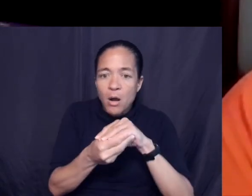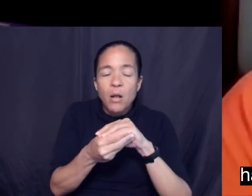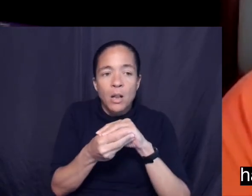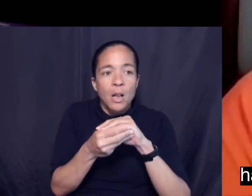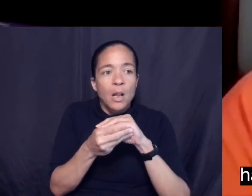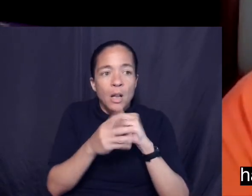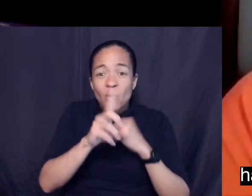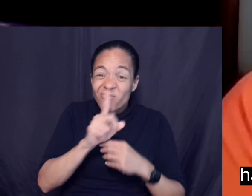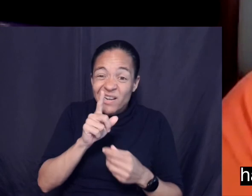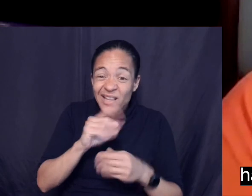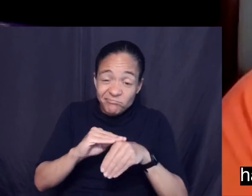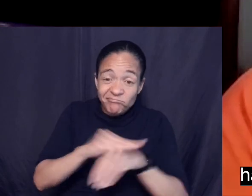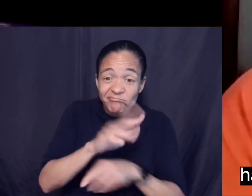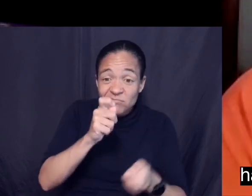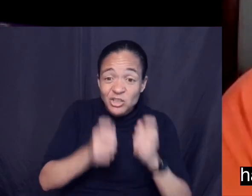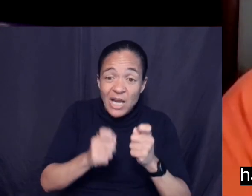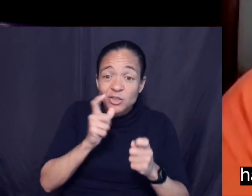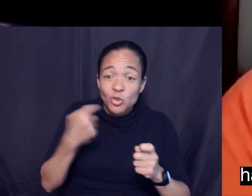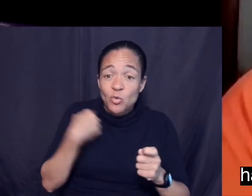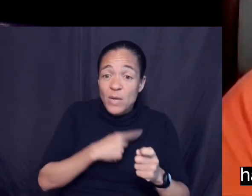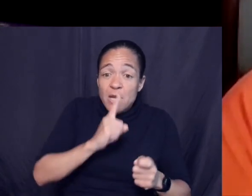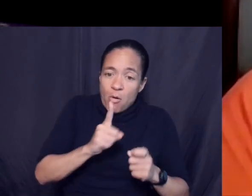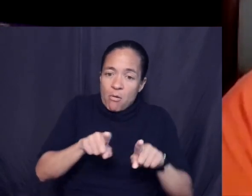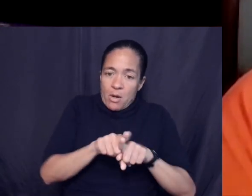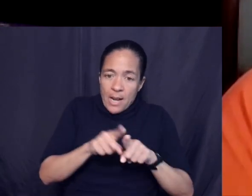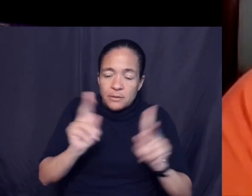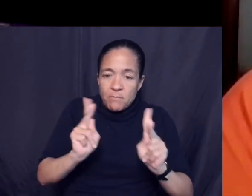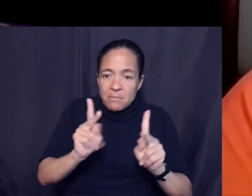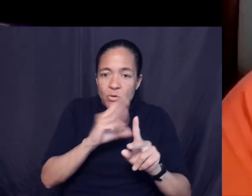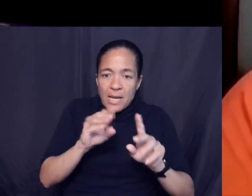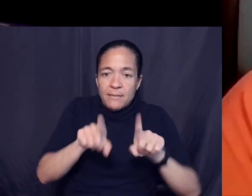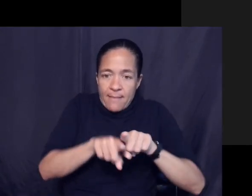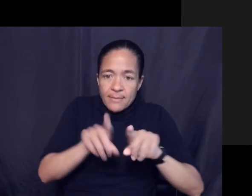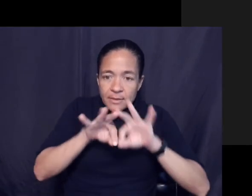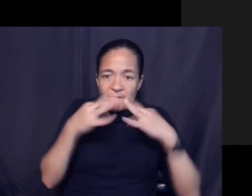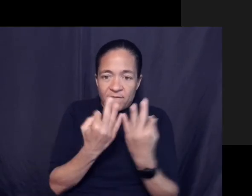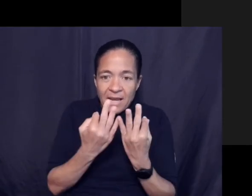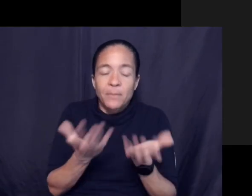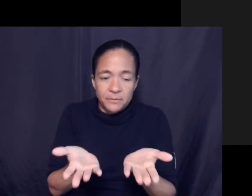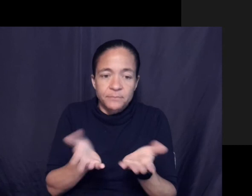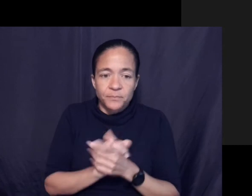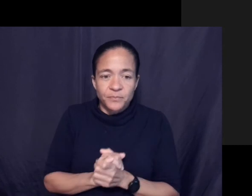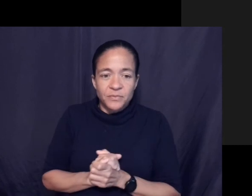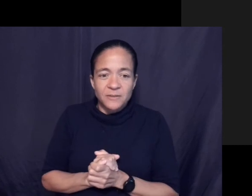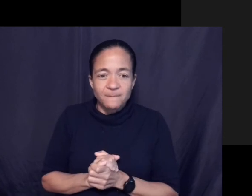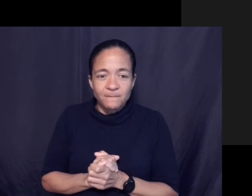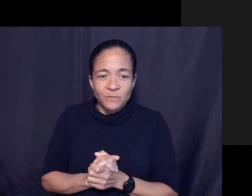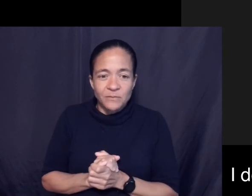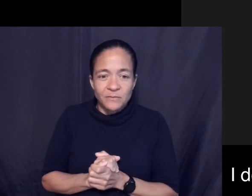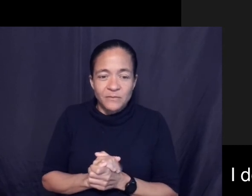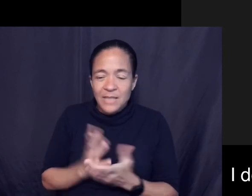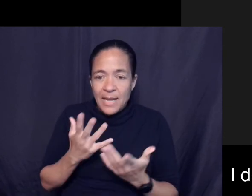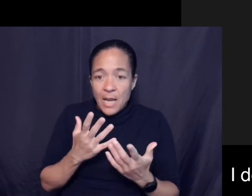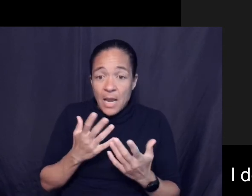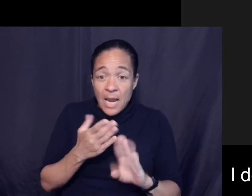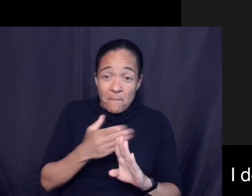of that has just changed who we are as people and who we are as a family. We do everything. I don't